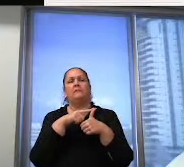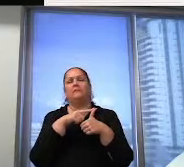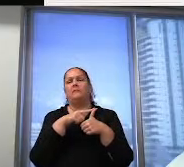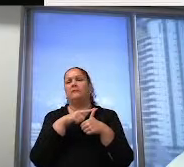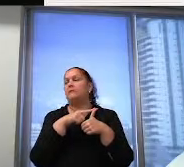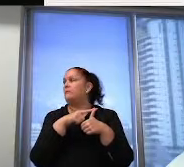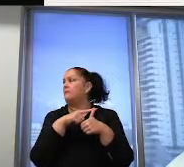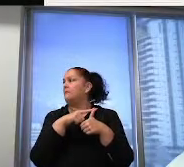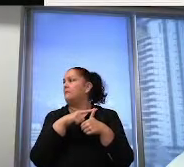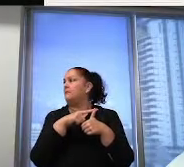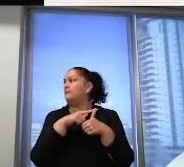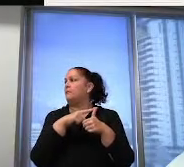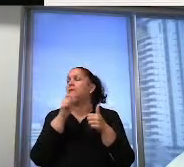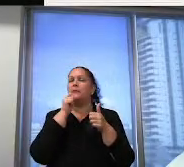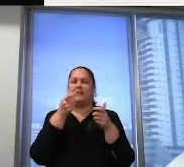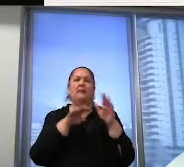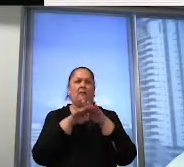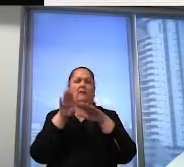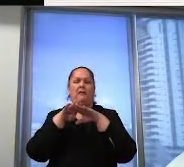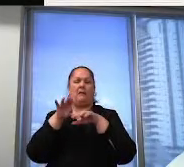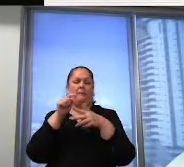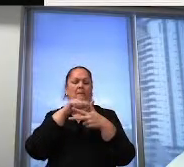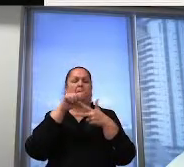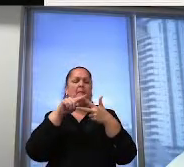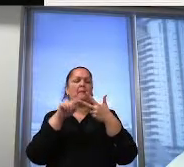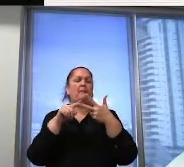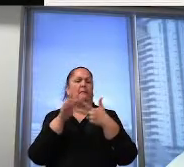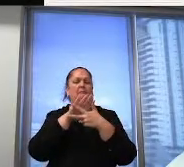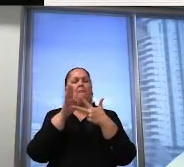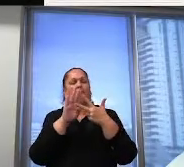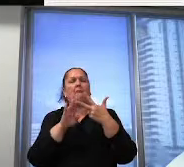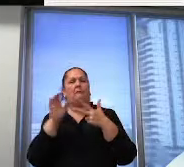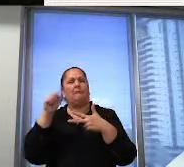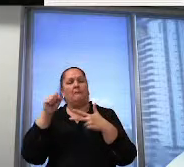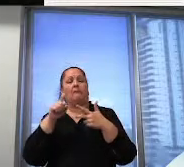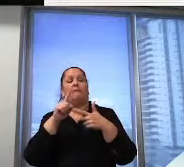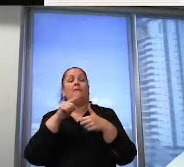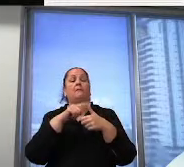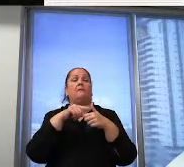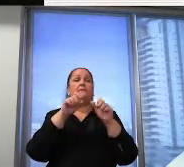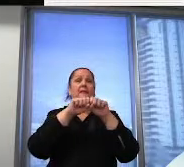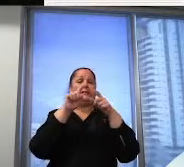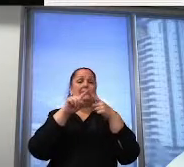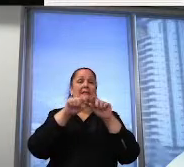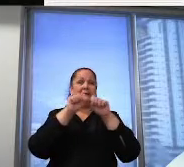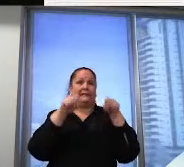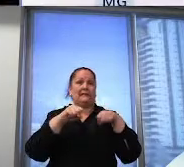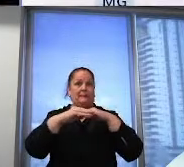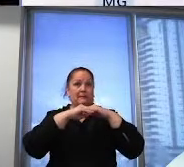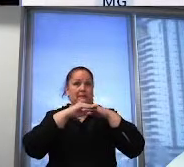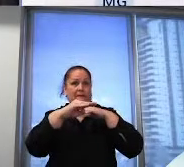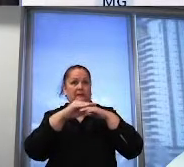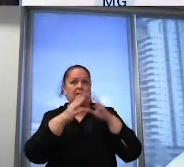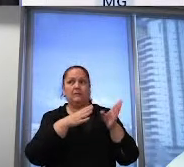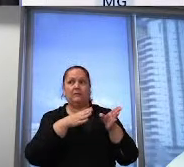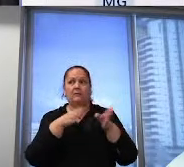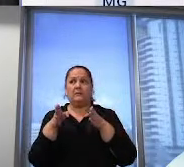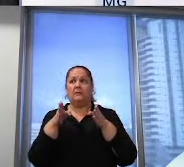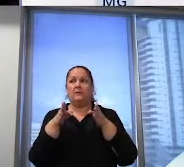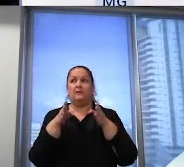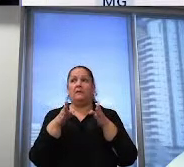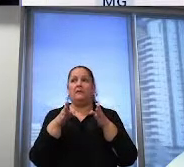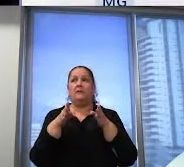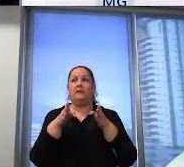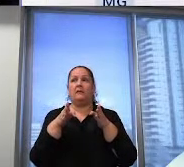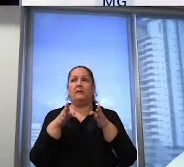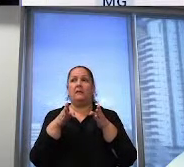And I'll maybe put that, yes, there is overlap between what we're talking about here. So when we get to the system stabilization plan, what happened